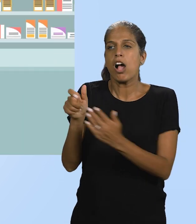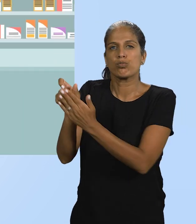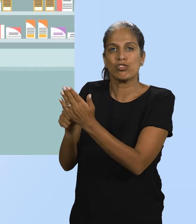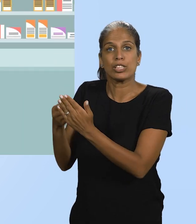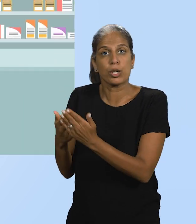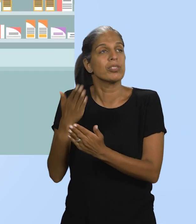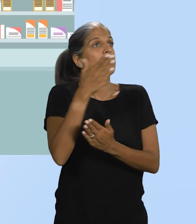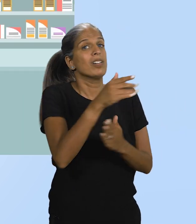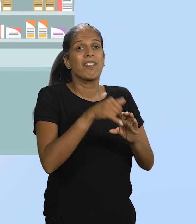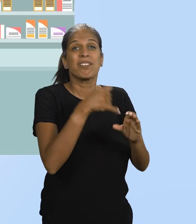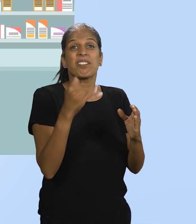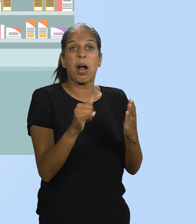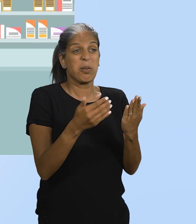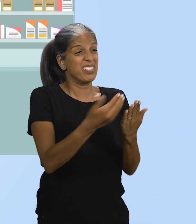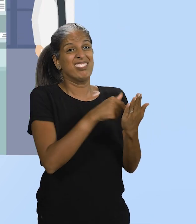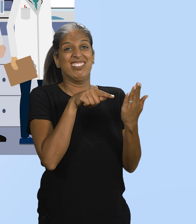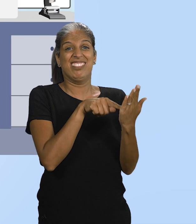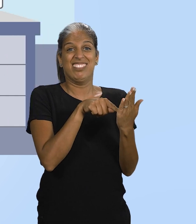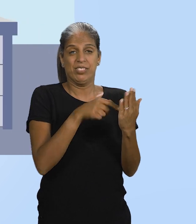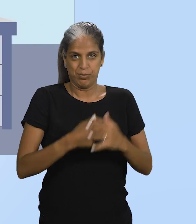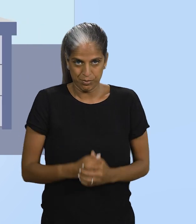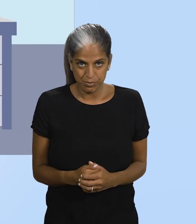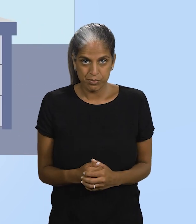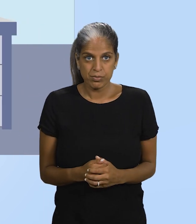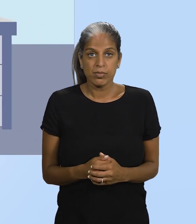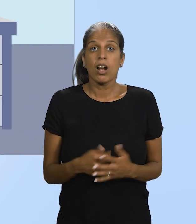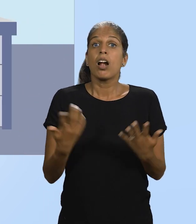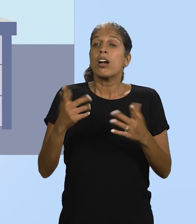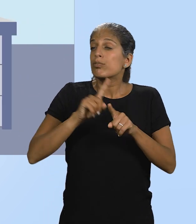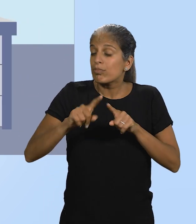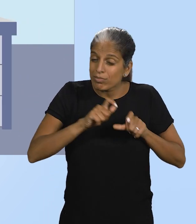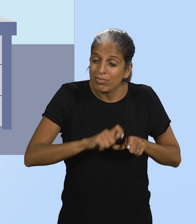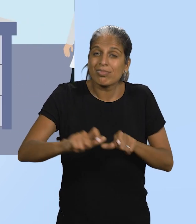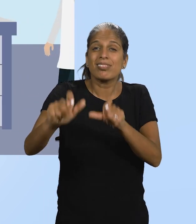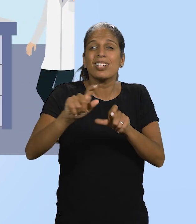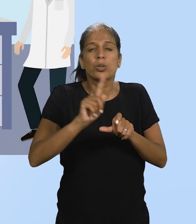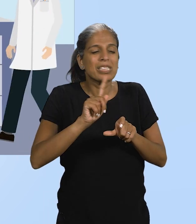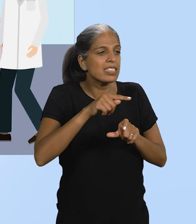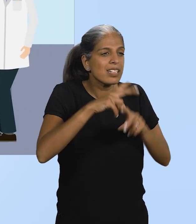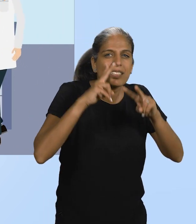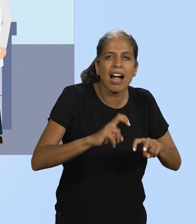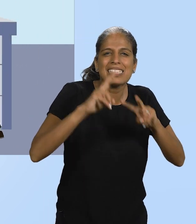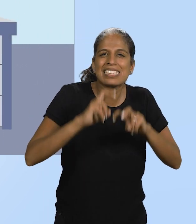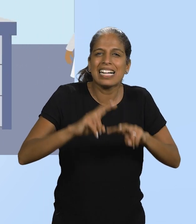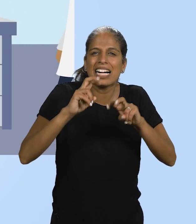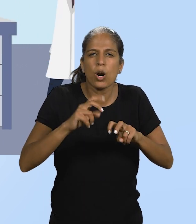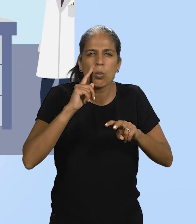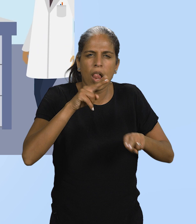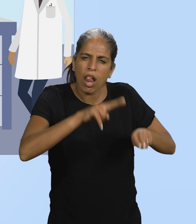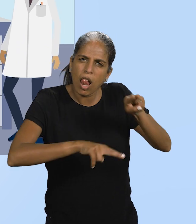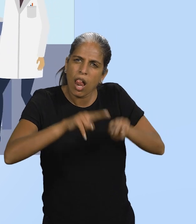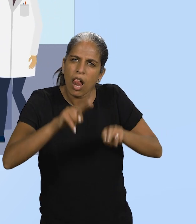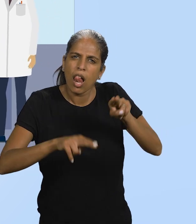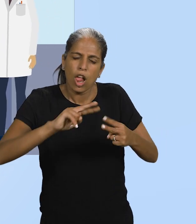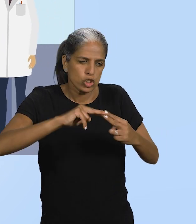patient can then collect their prescriptions from the pharmacy. Over the course of the study, the research team will monitor how this genetic information